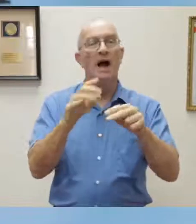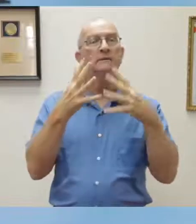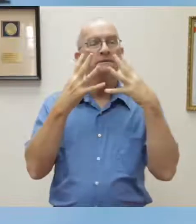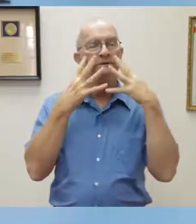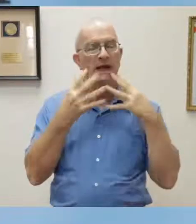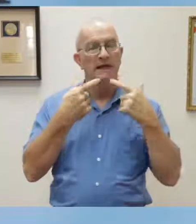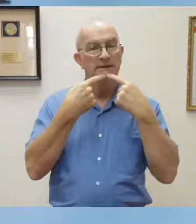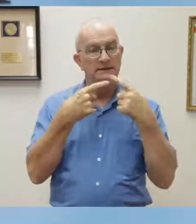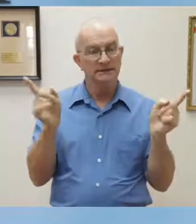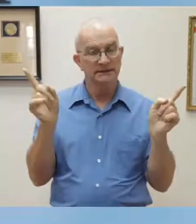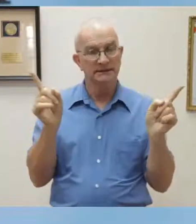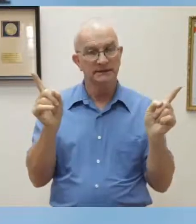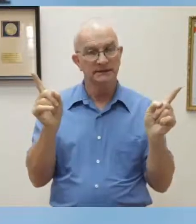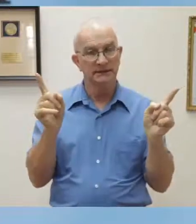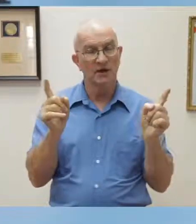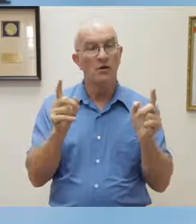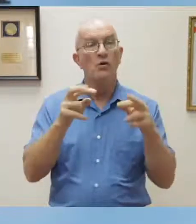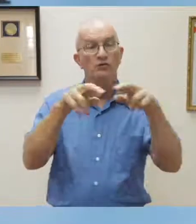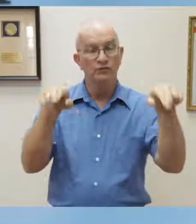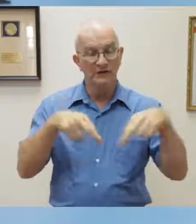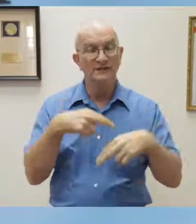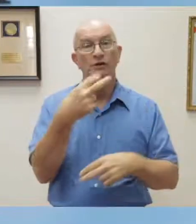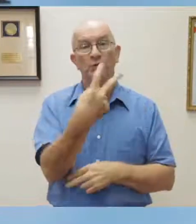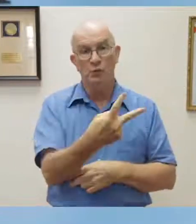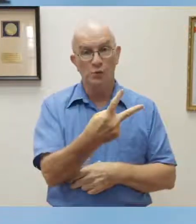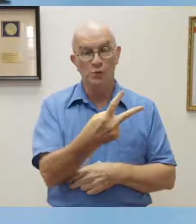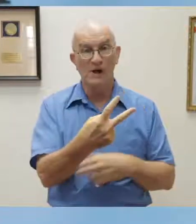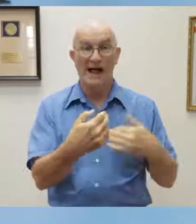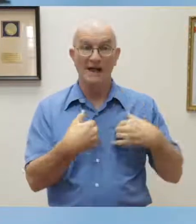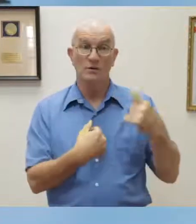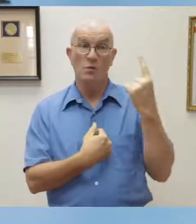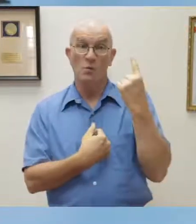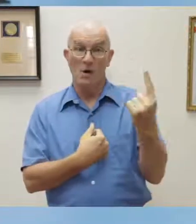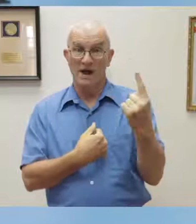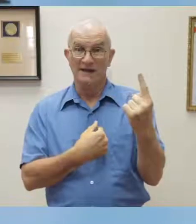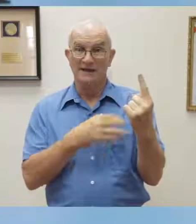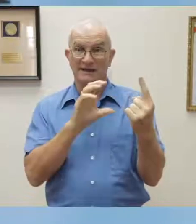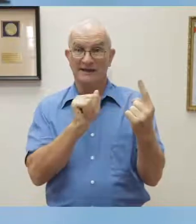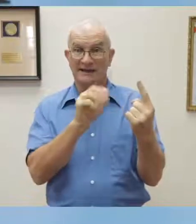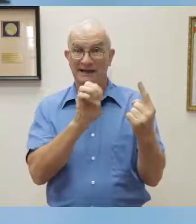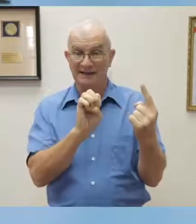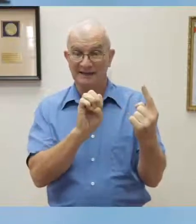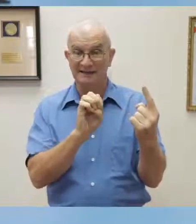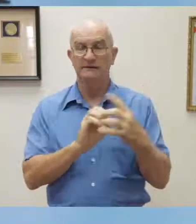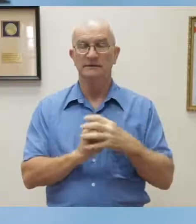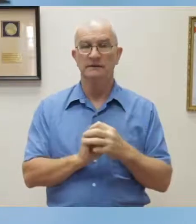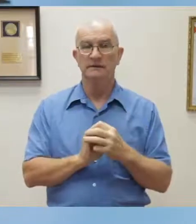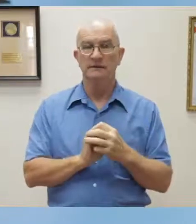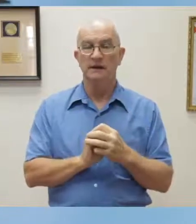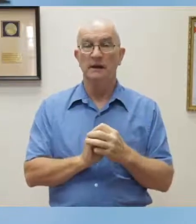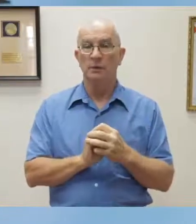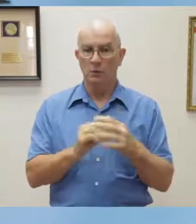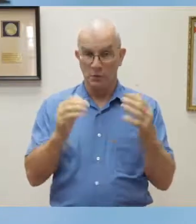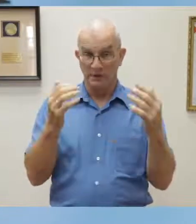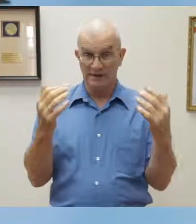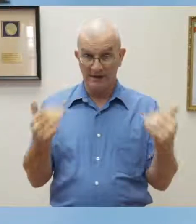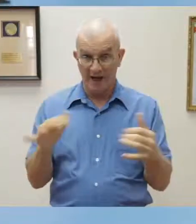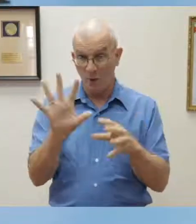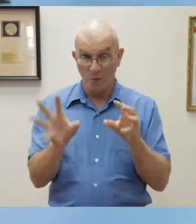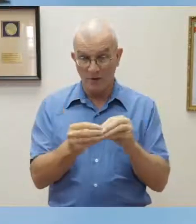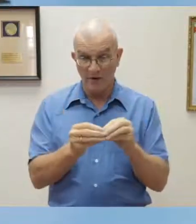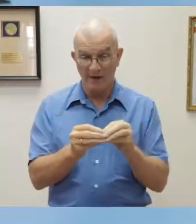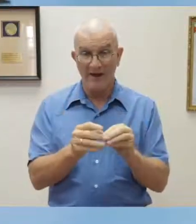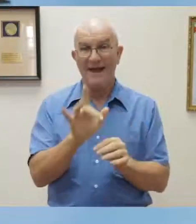announce Region 2 has recorded its first case. We now have 8 out of